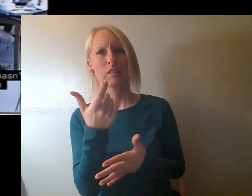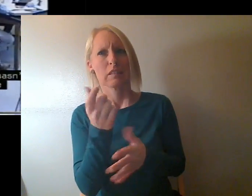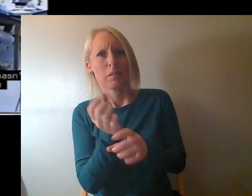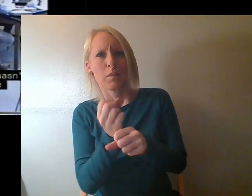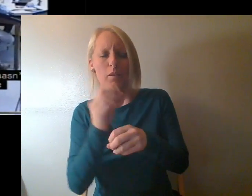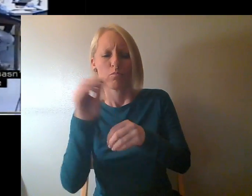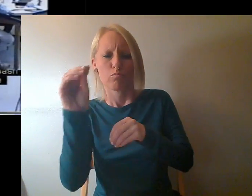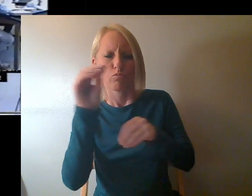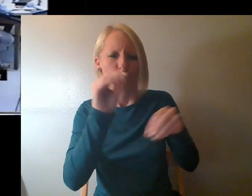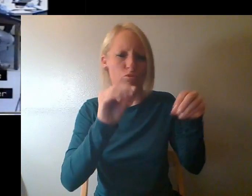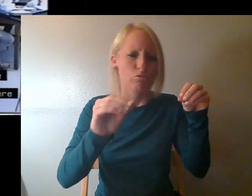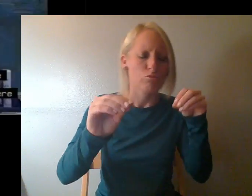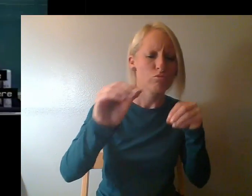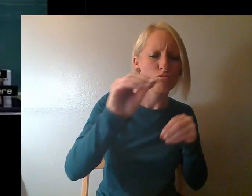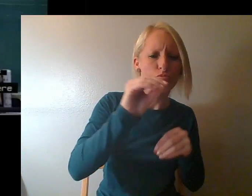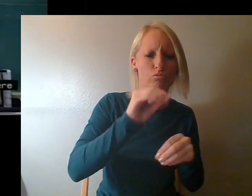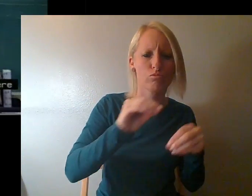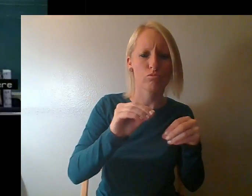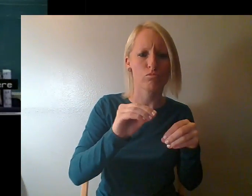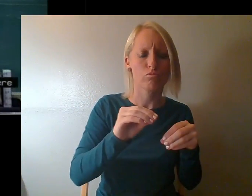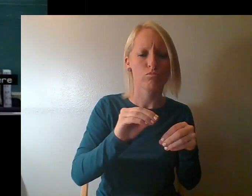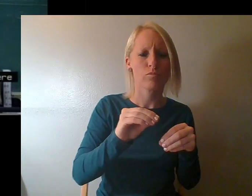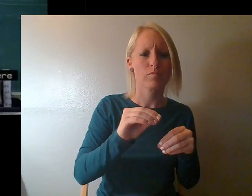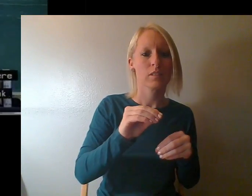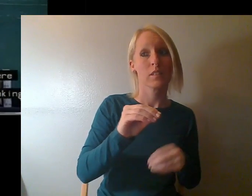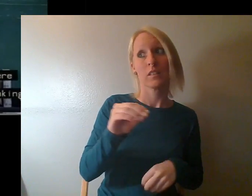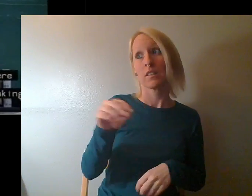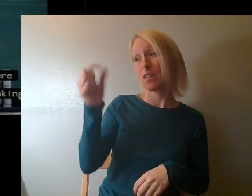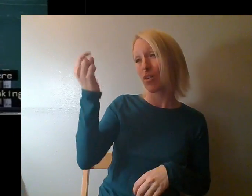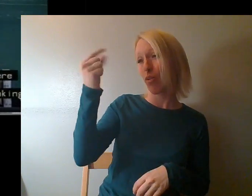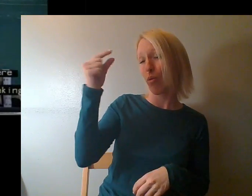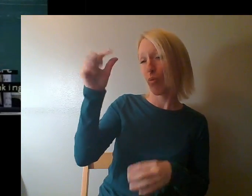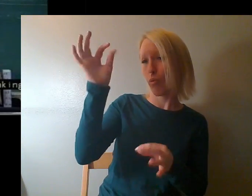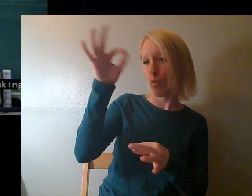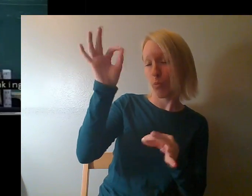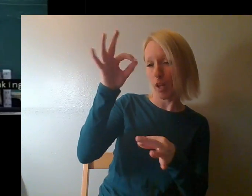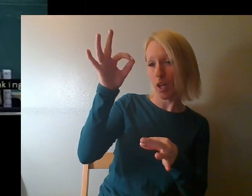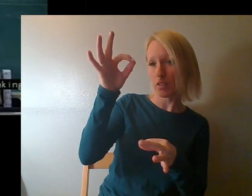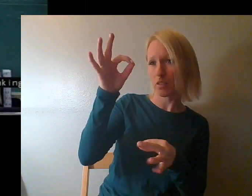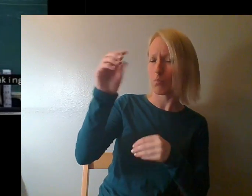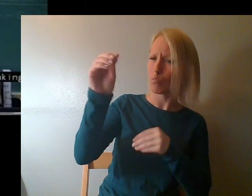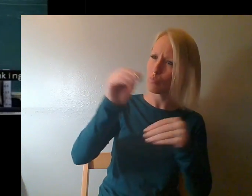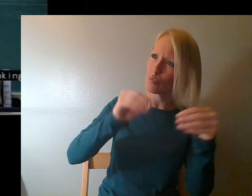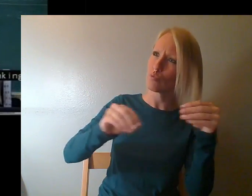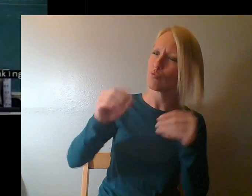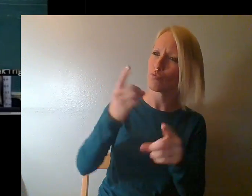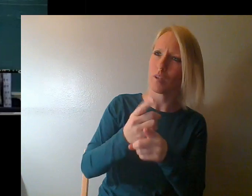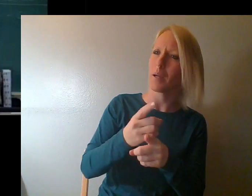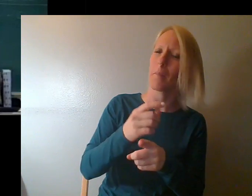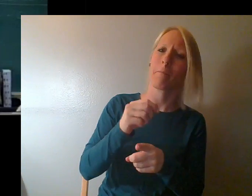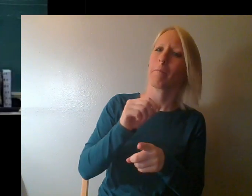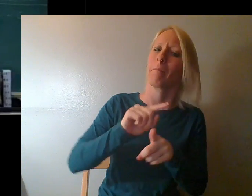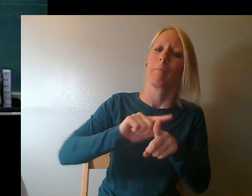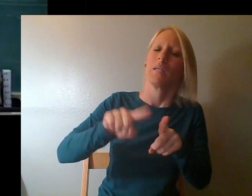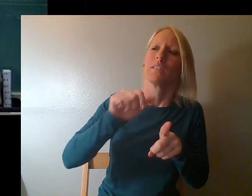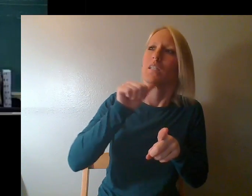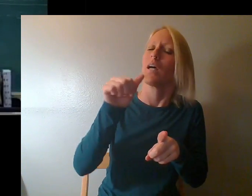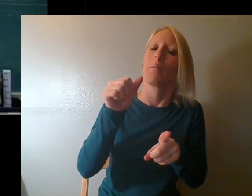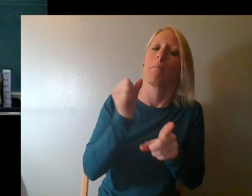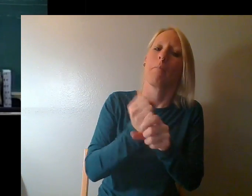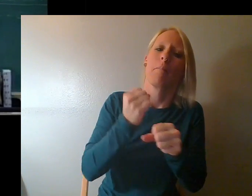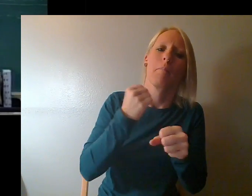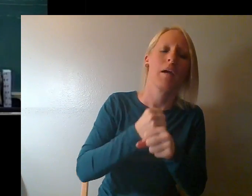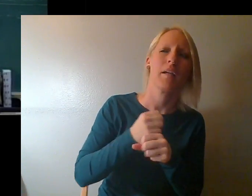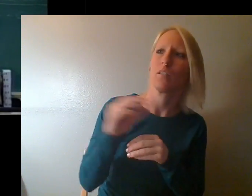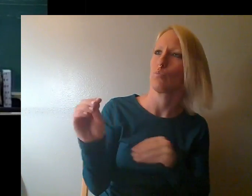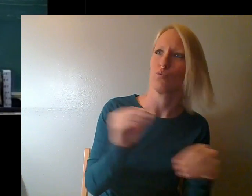there? Well, the chloroplasts were moving, okay? But that wasn't what was making them move. But that's all right. It's still a good guess.